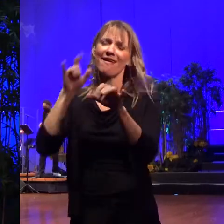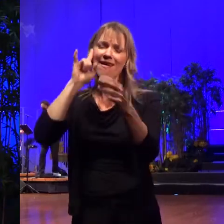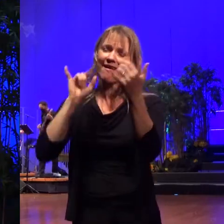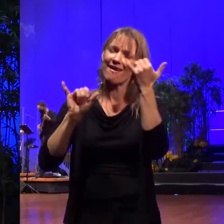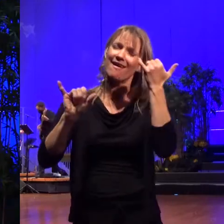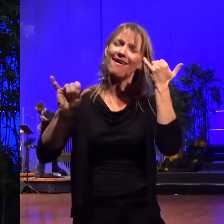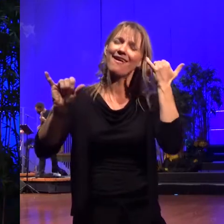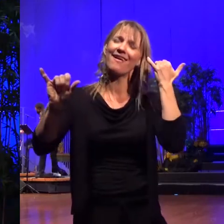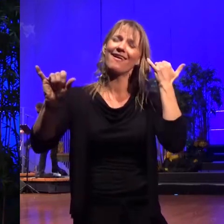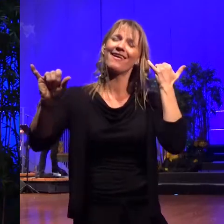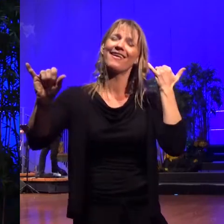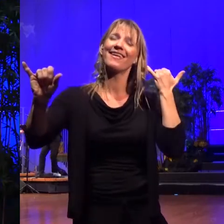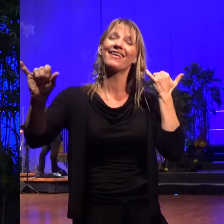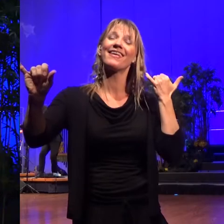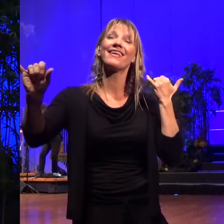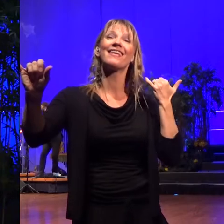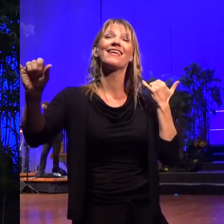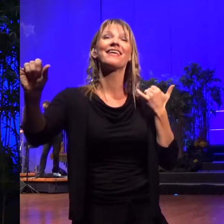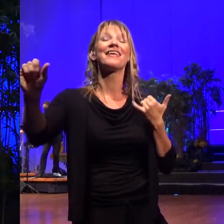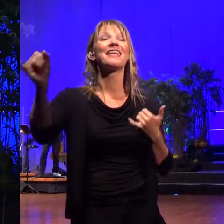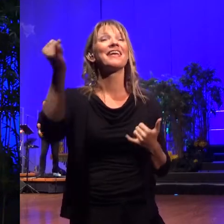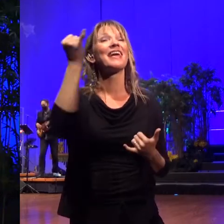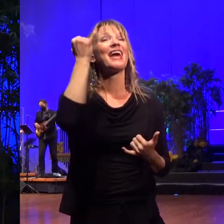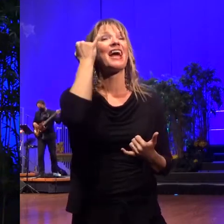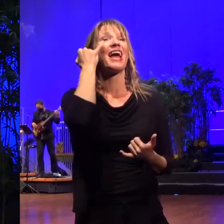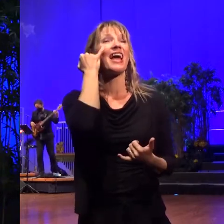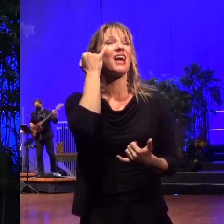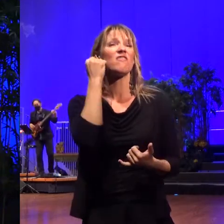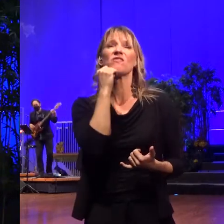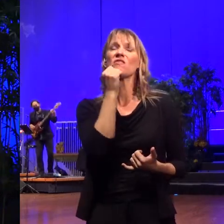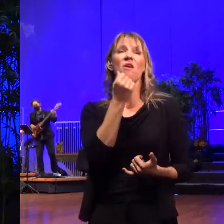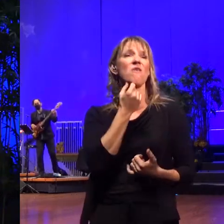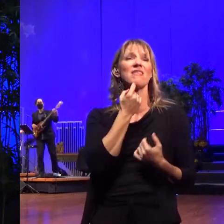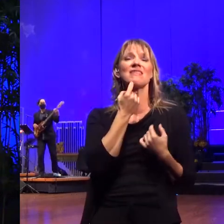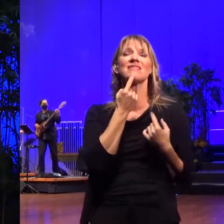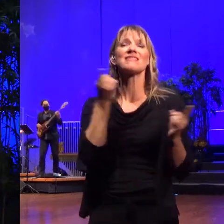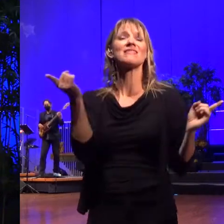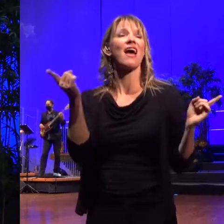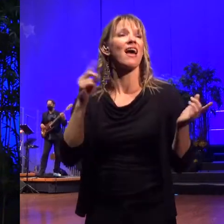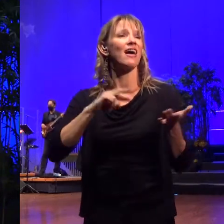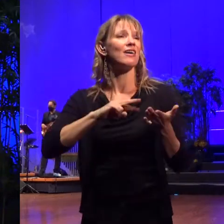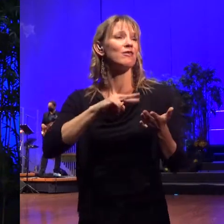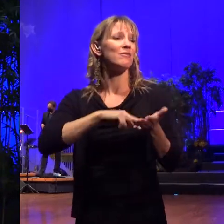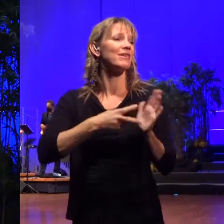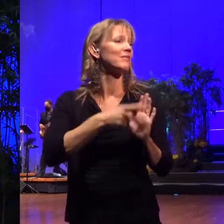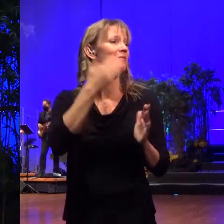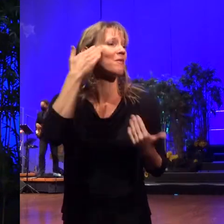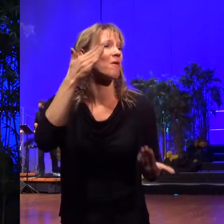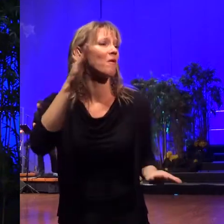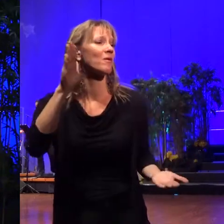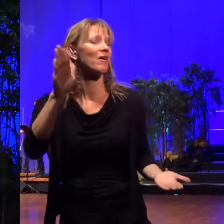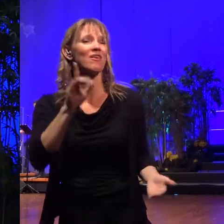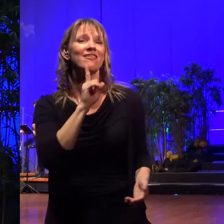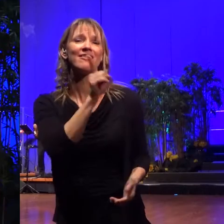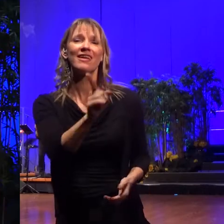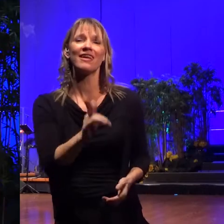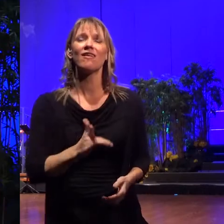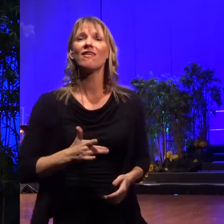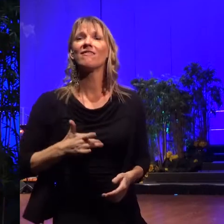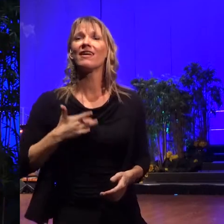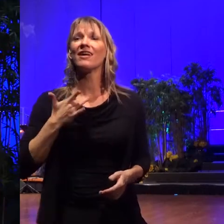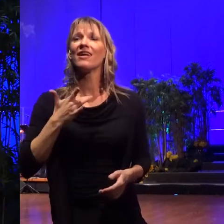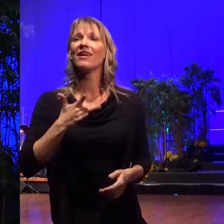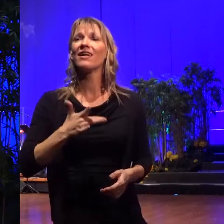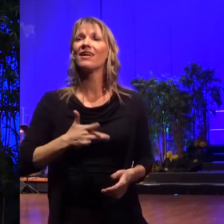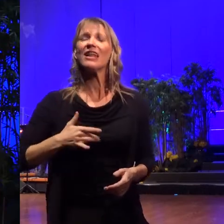If we don't say, then we won't know how we really feel.